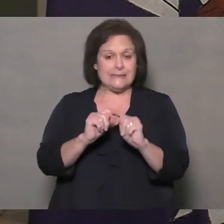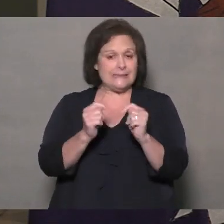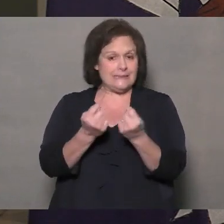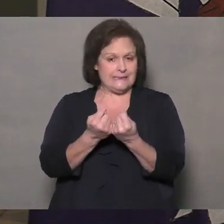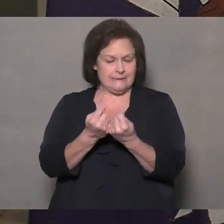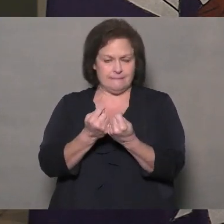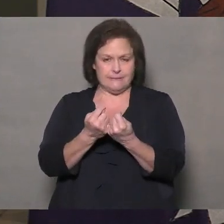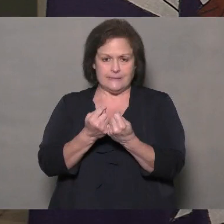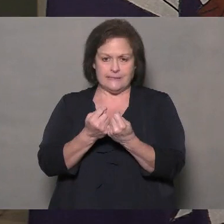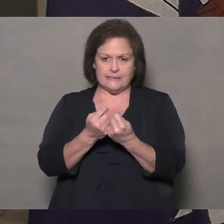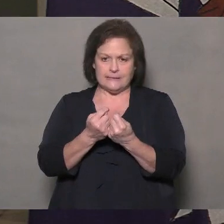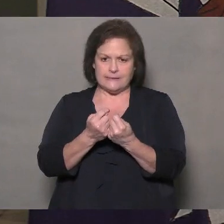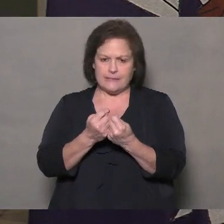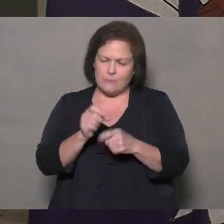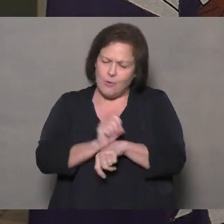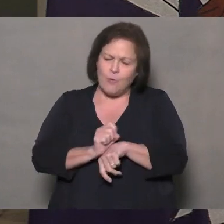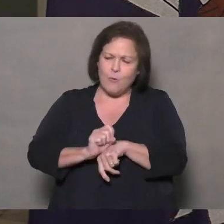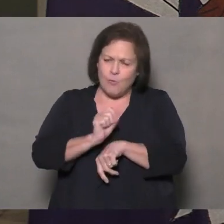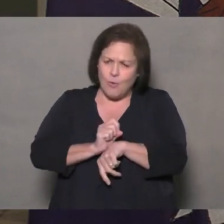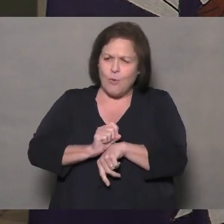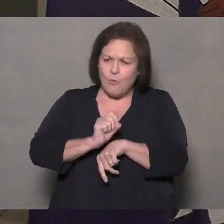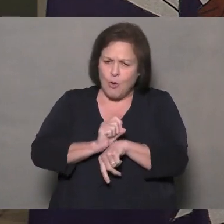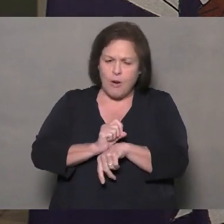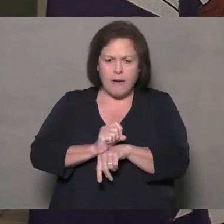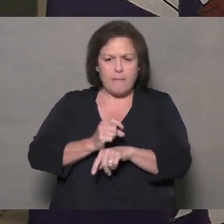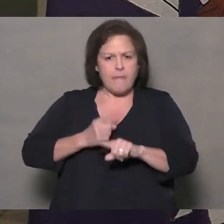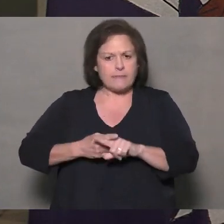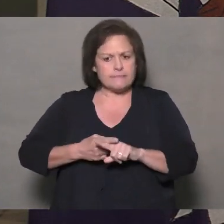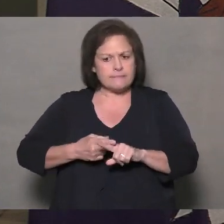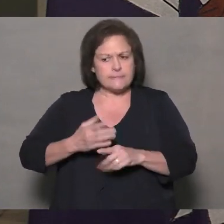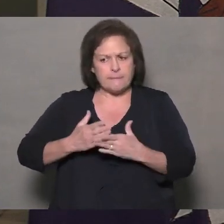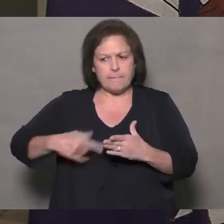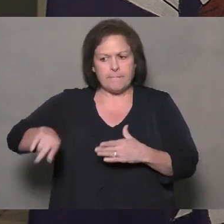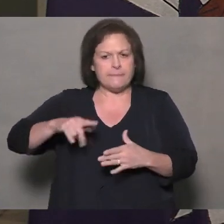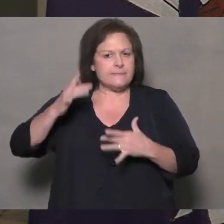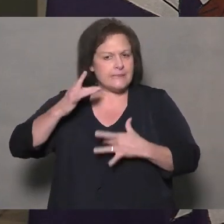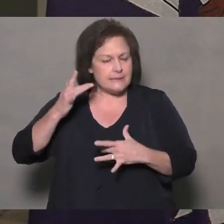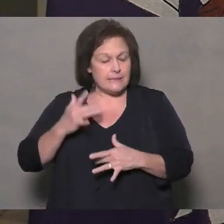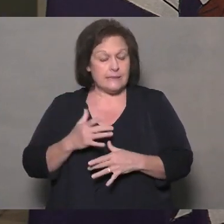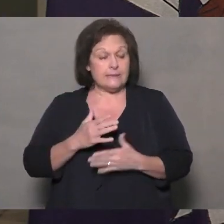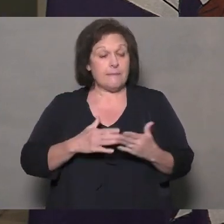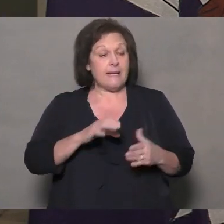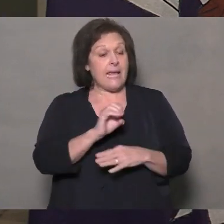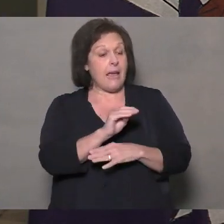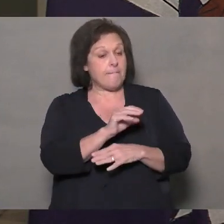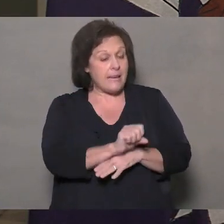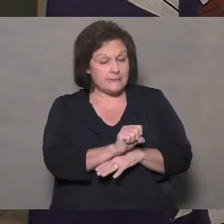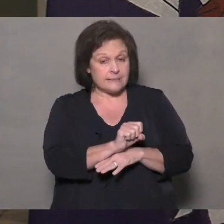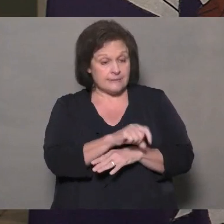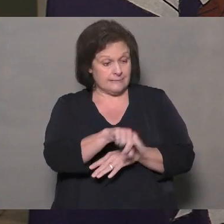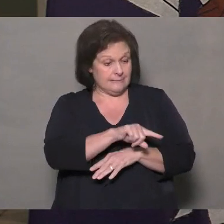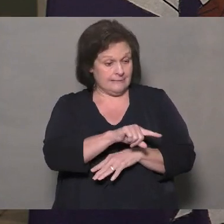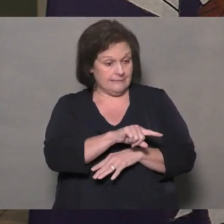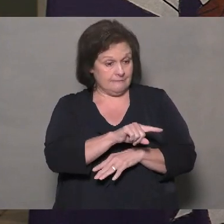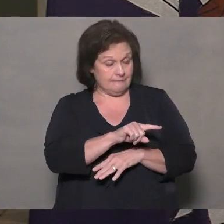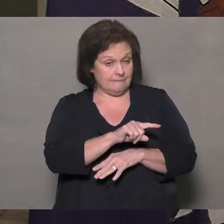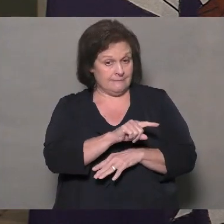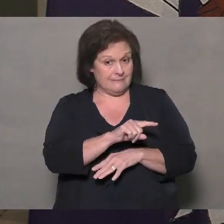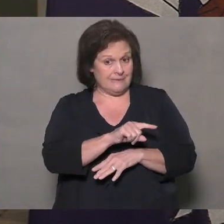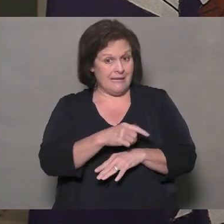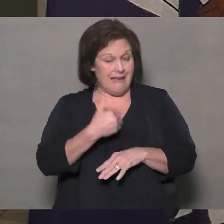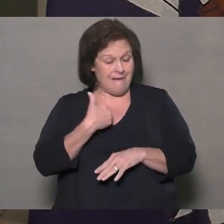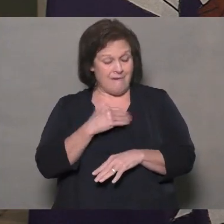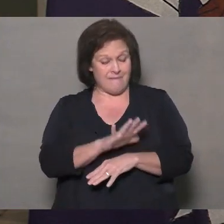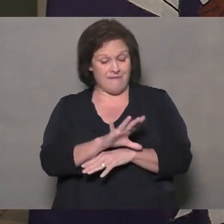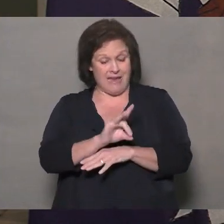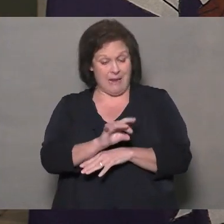this challenge while being hit themselves. One example is EMS alone had